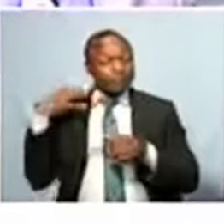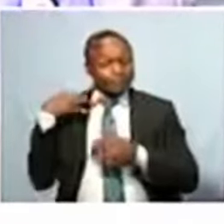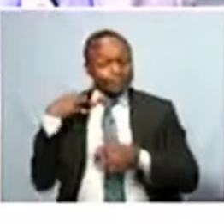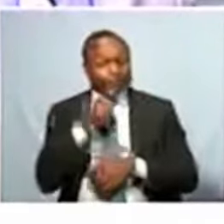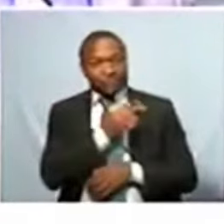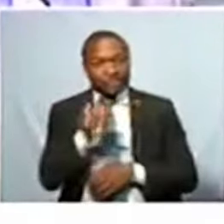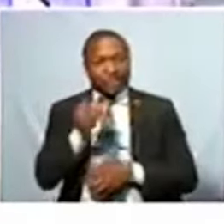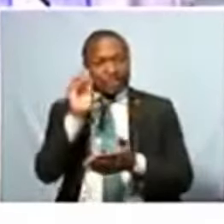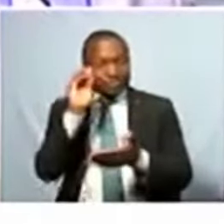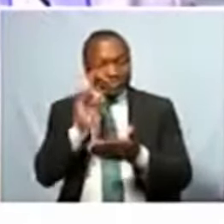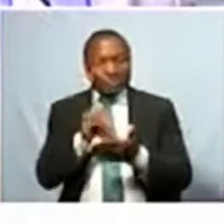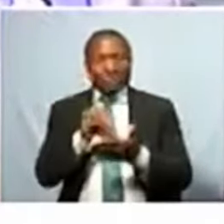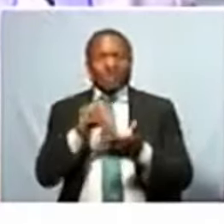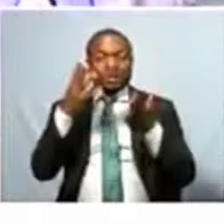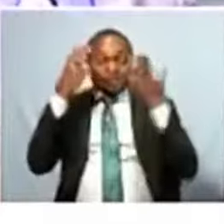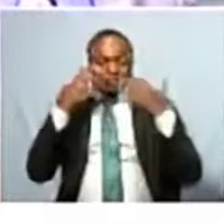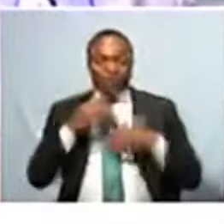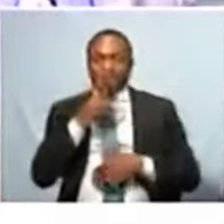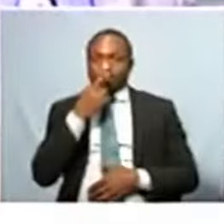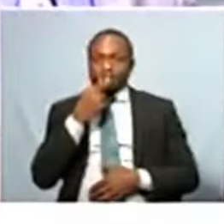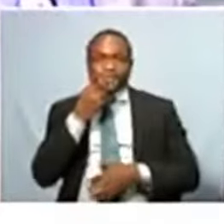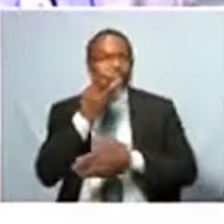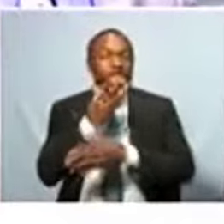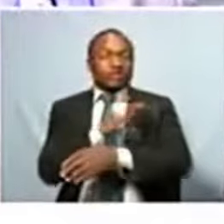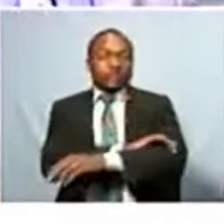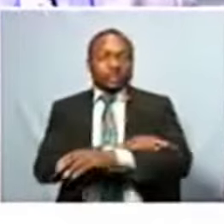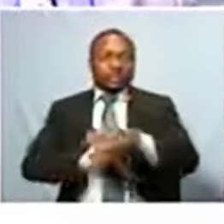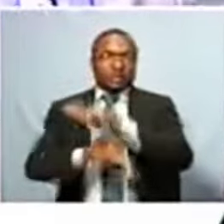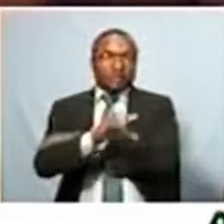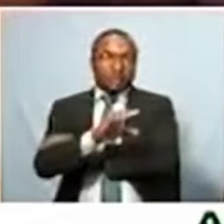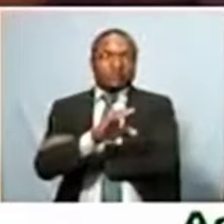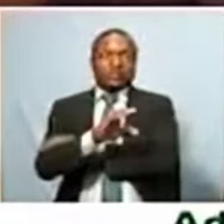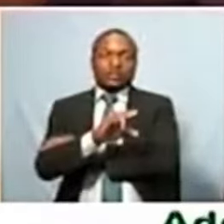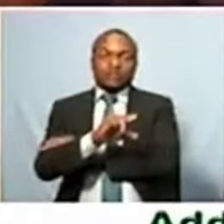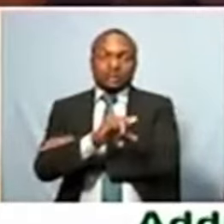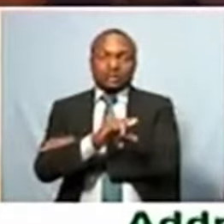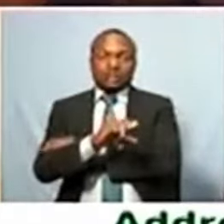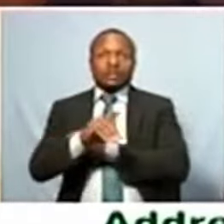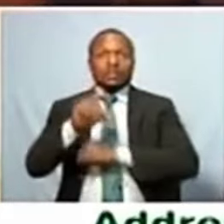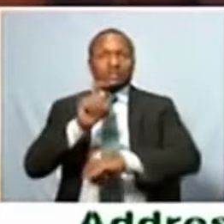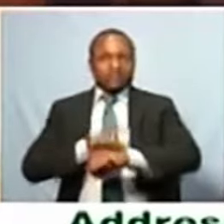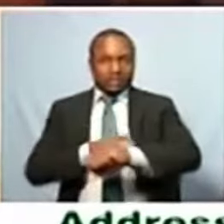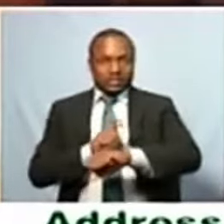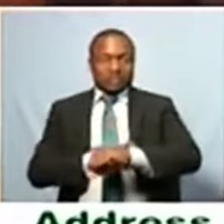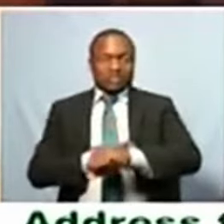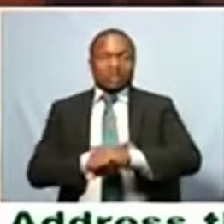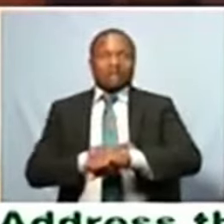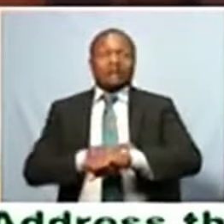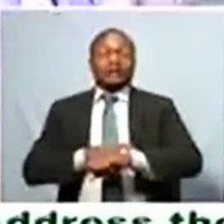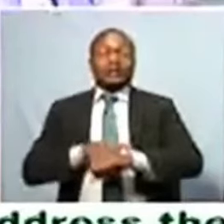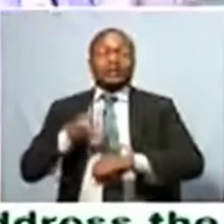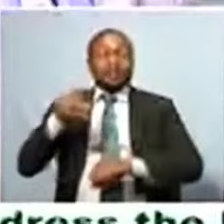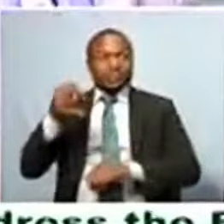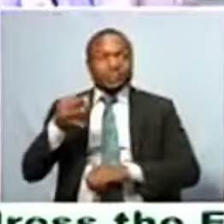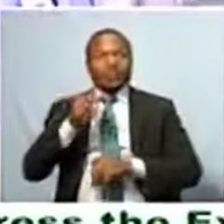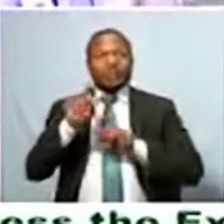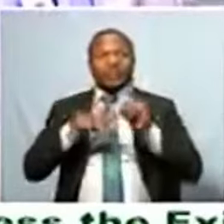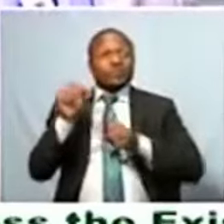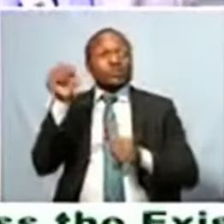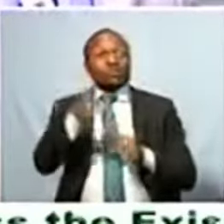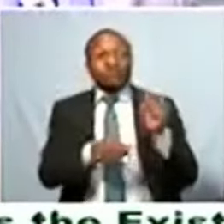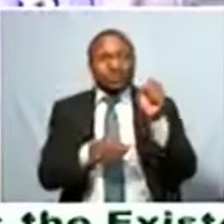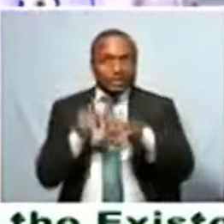just putting on a mere red t-shirt during the PF reign, it was suicide. People were being